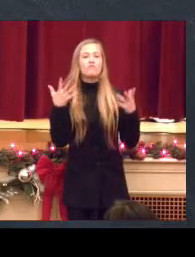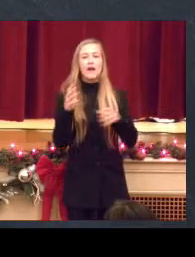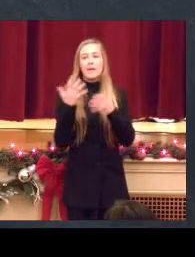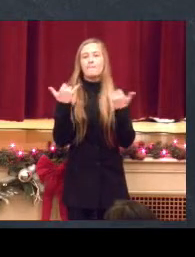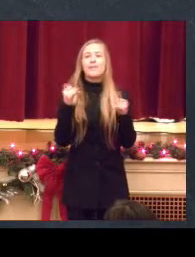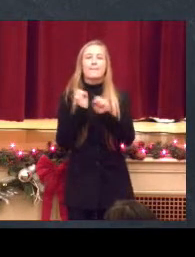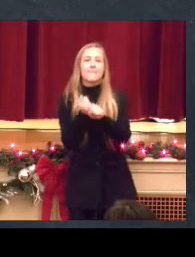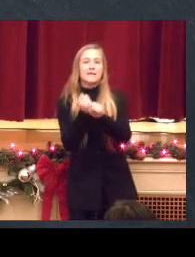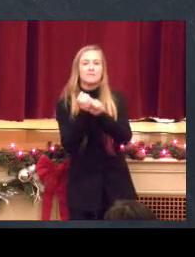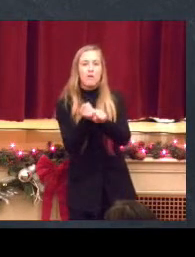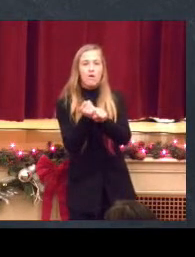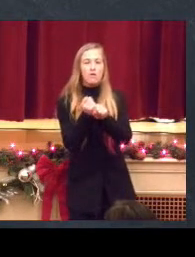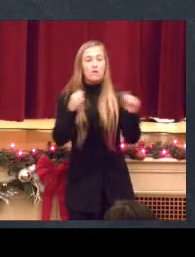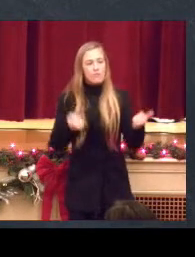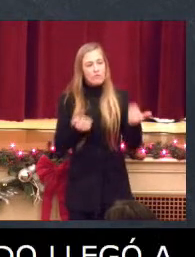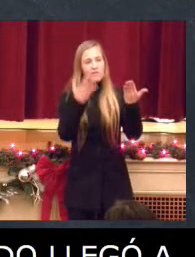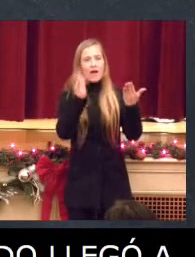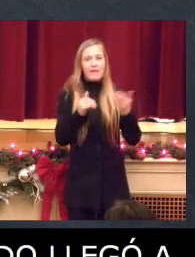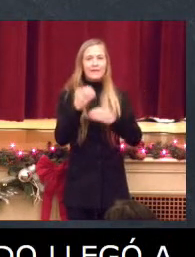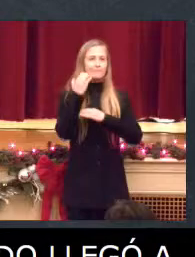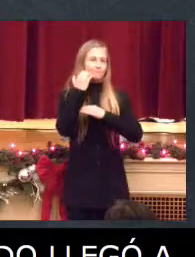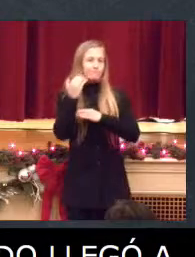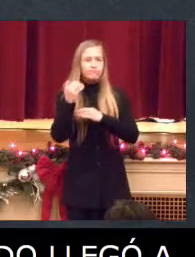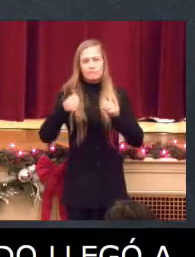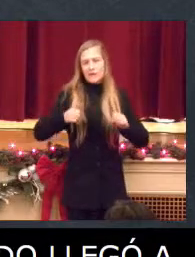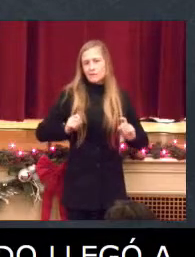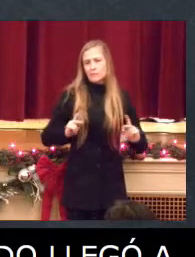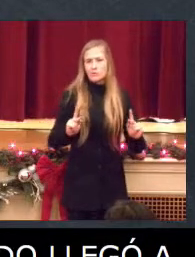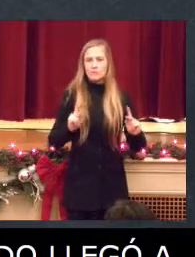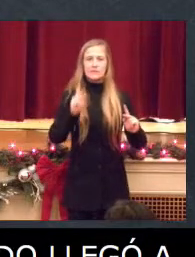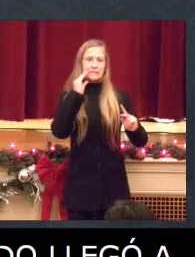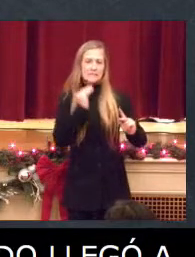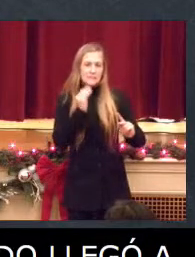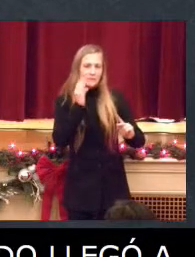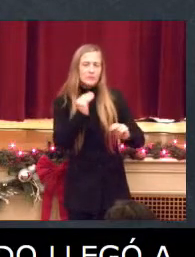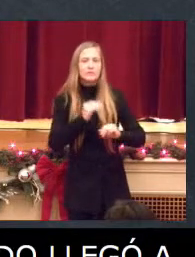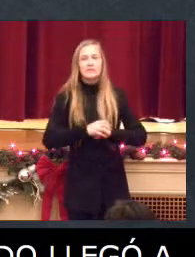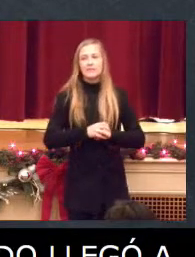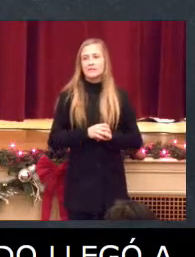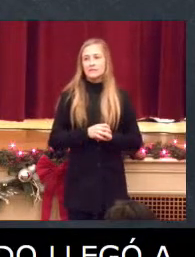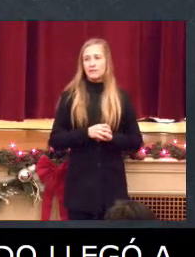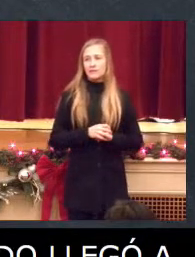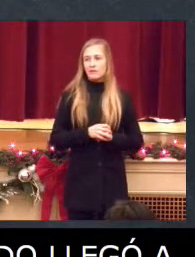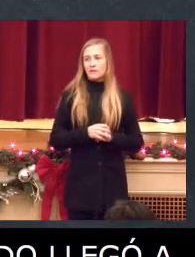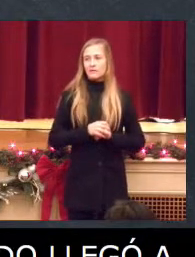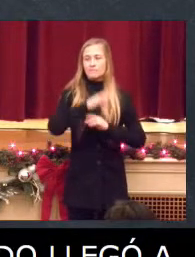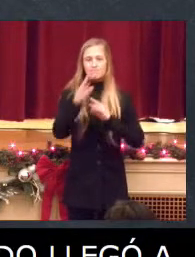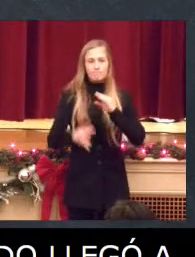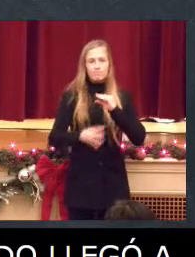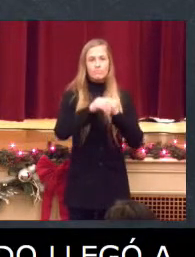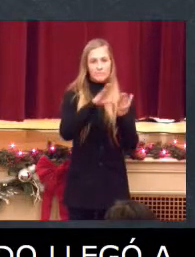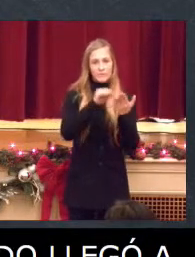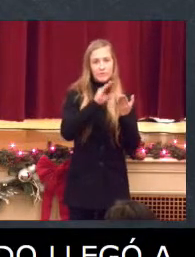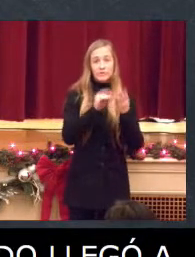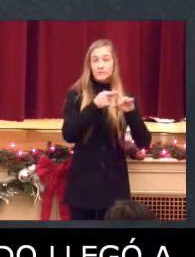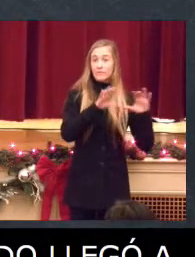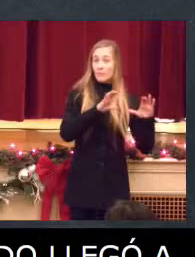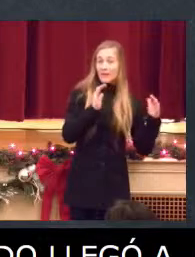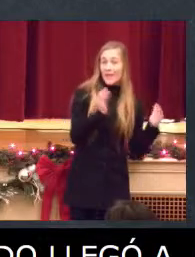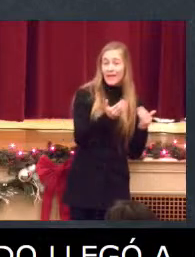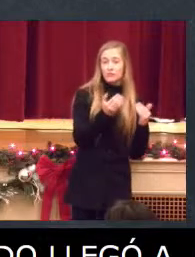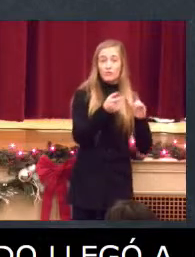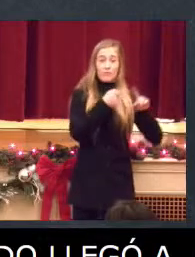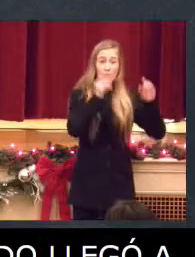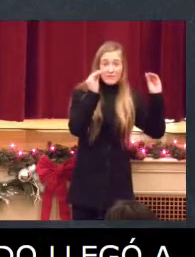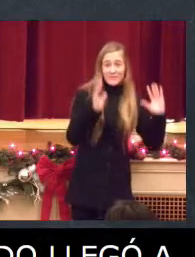So giving students that enrichment opportunity to add on to the learning that they're getting from their teachers. I don't